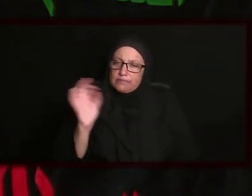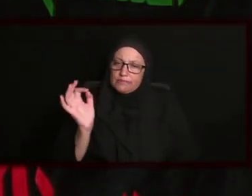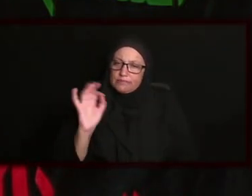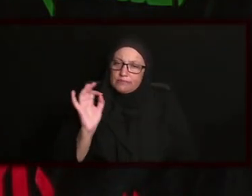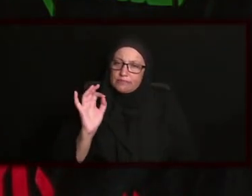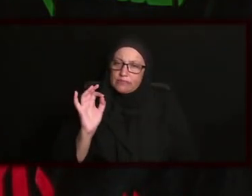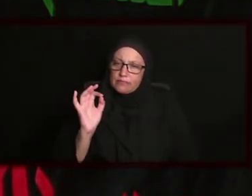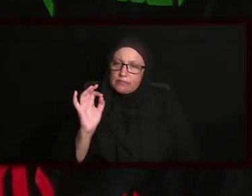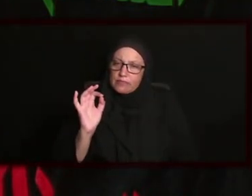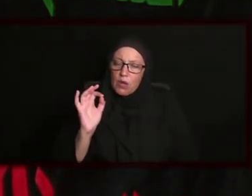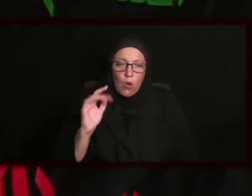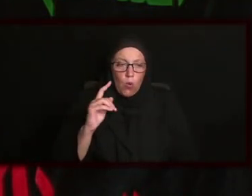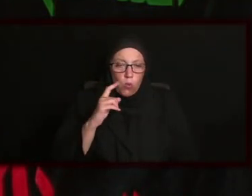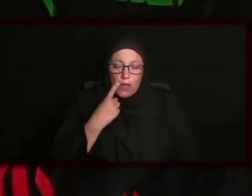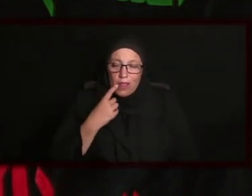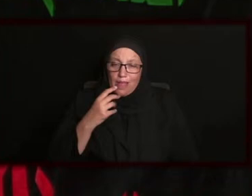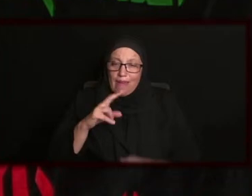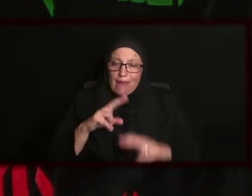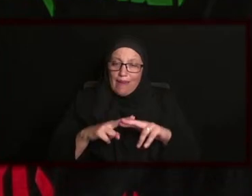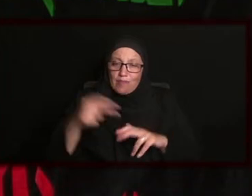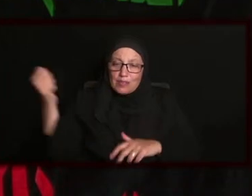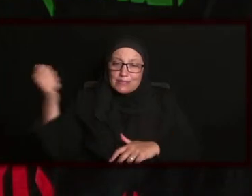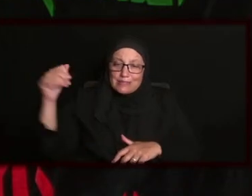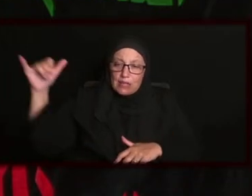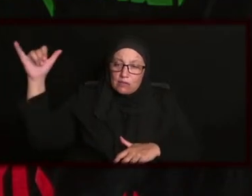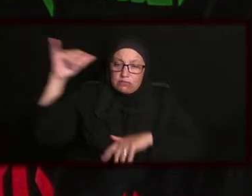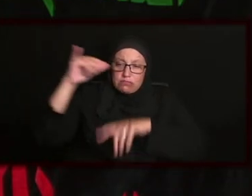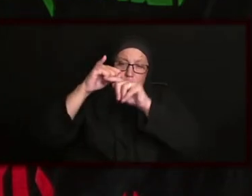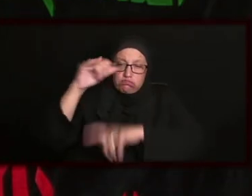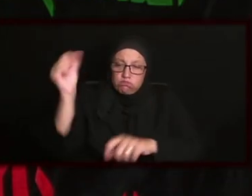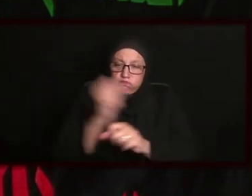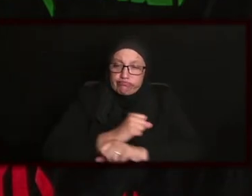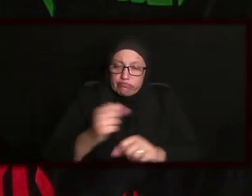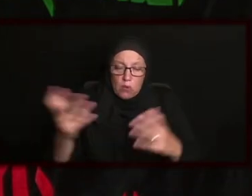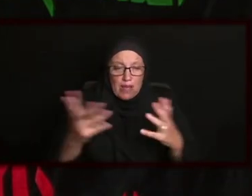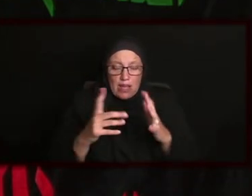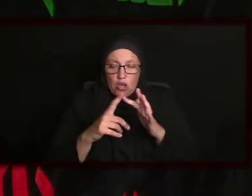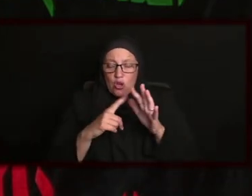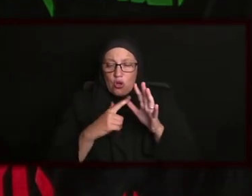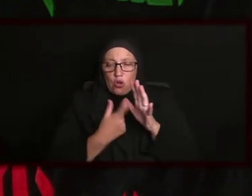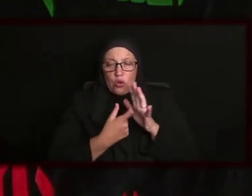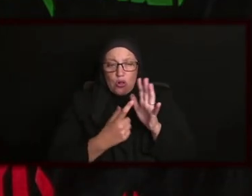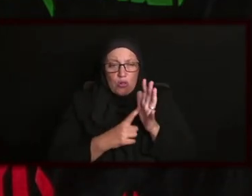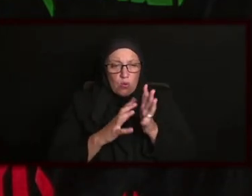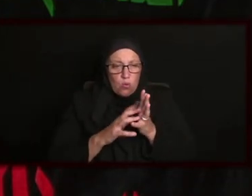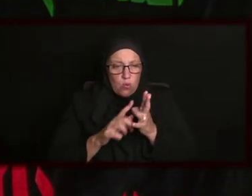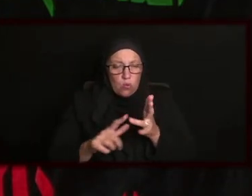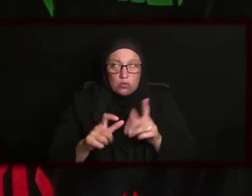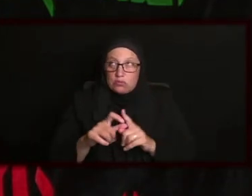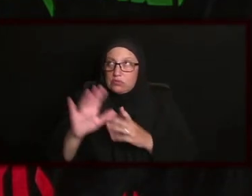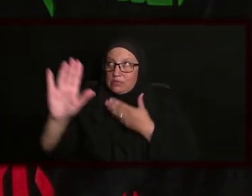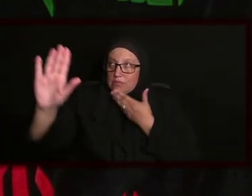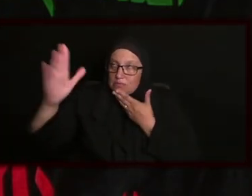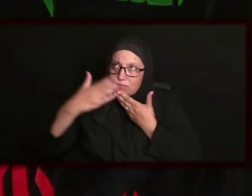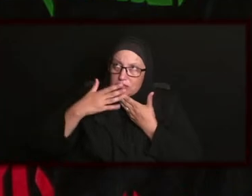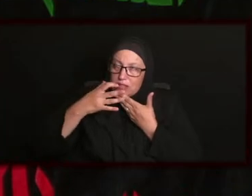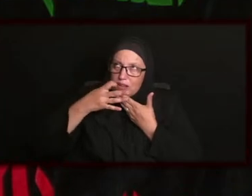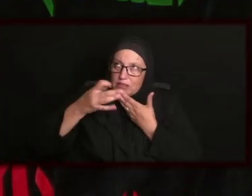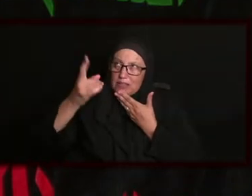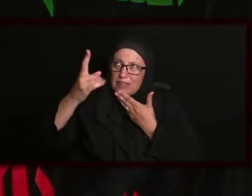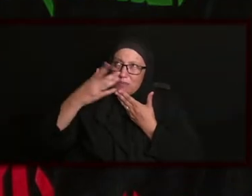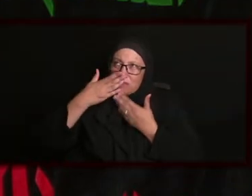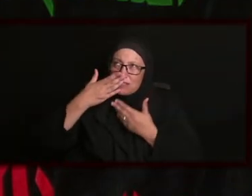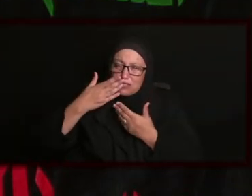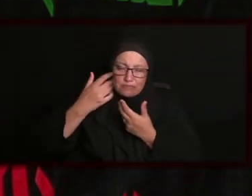bombarded with an F-16 in Irwood. God forbid, that's not what's going to happen.